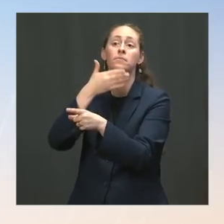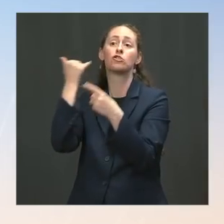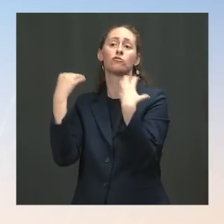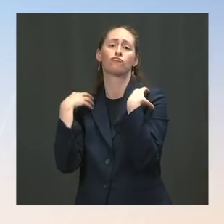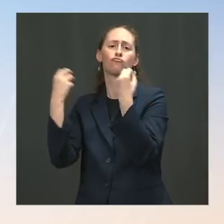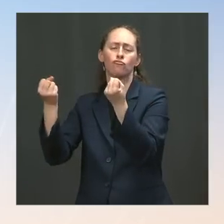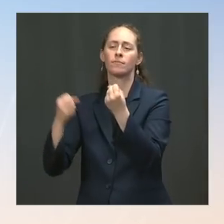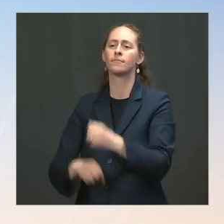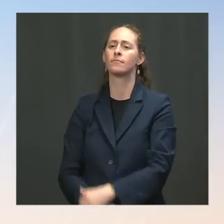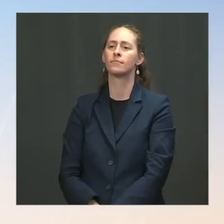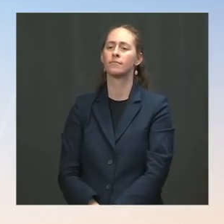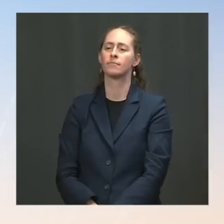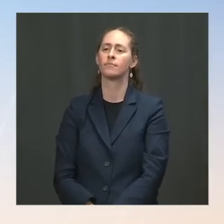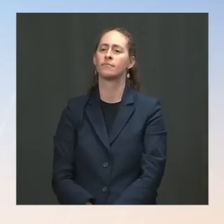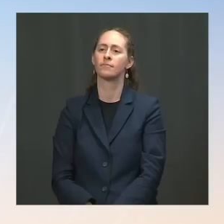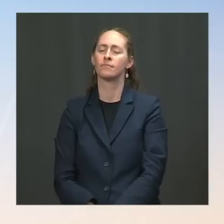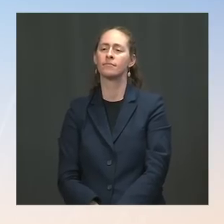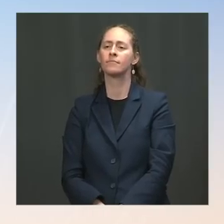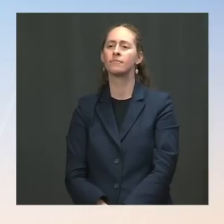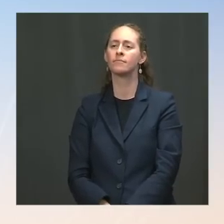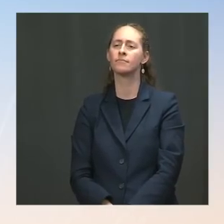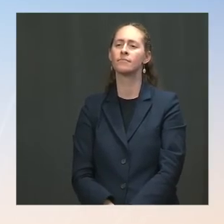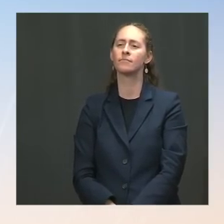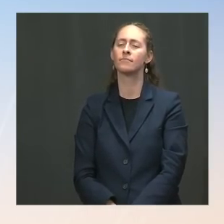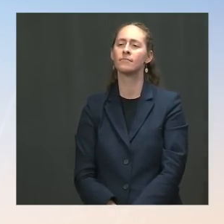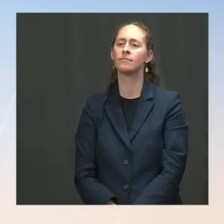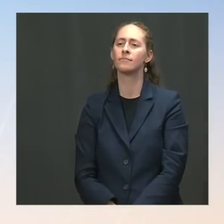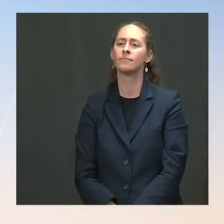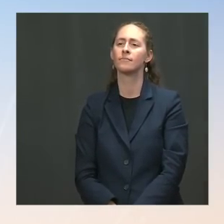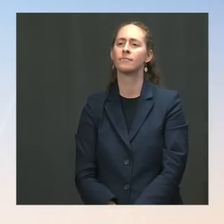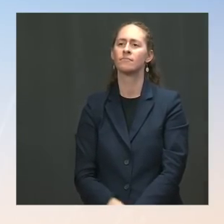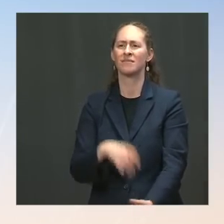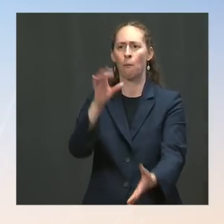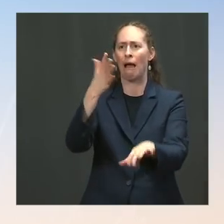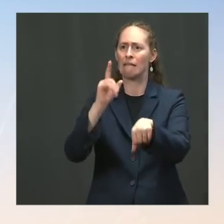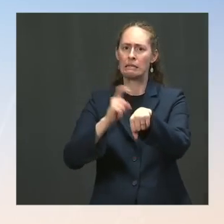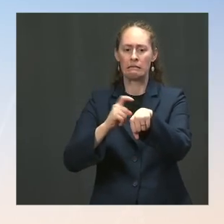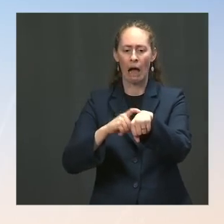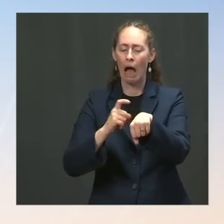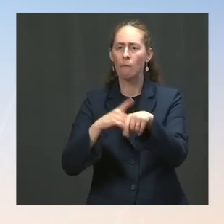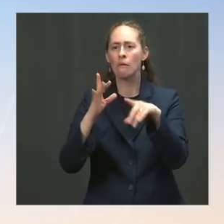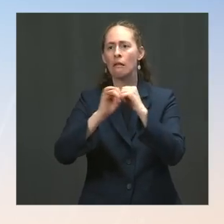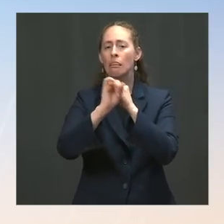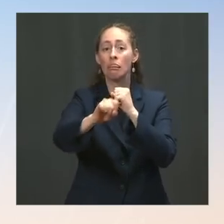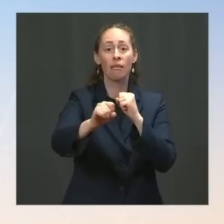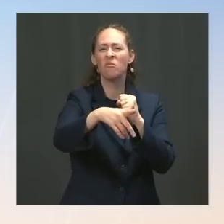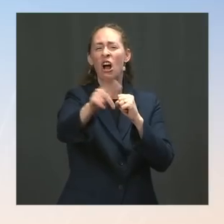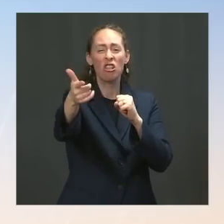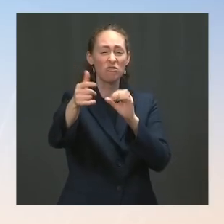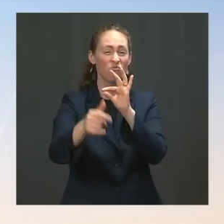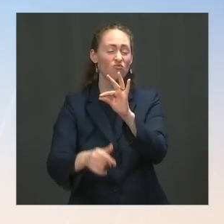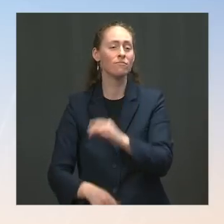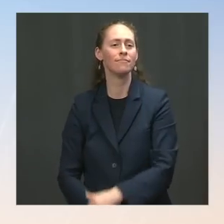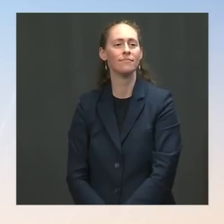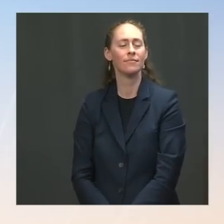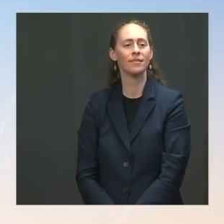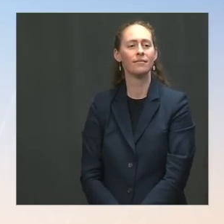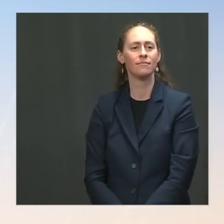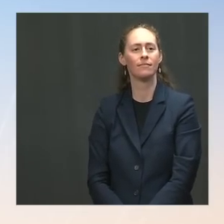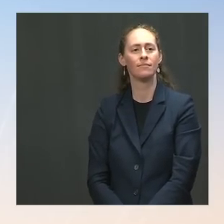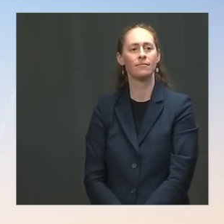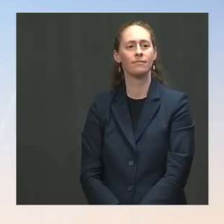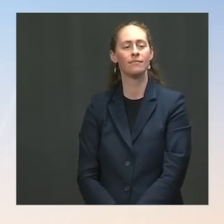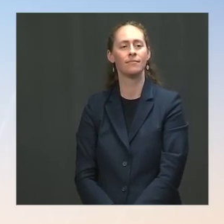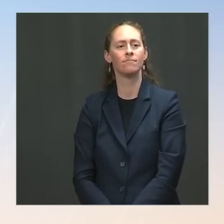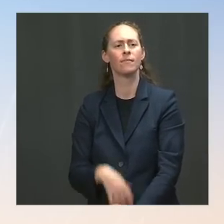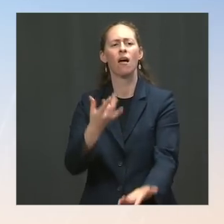certainly evidence of. I think we got to keep chugging here just because I don't want to run out of time. Kelly, go ahead. With the eviction moratorium, landlords groups are